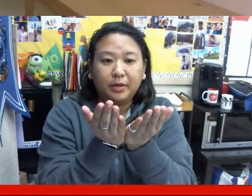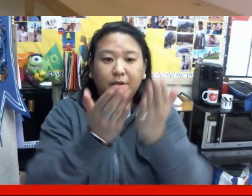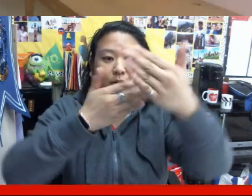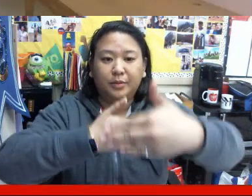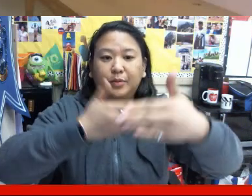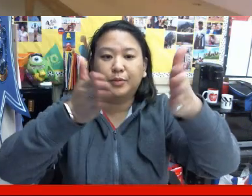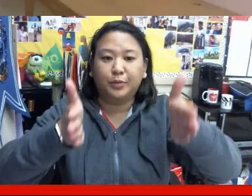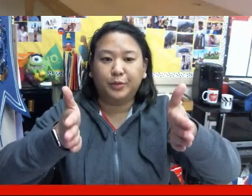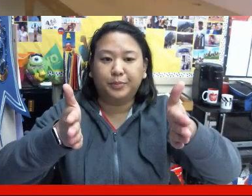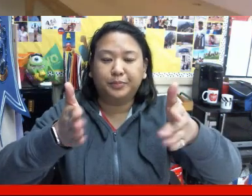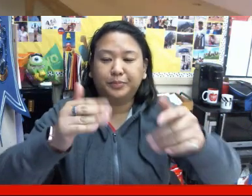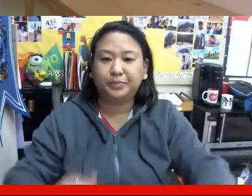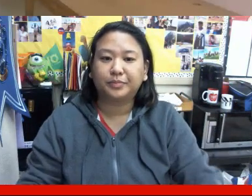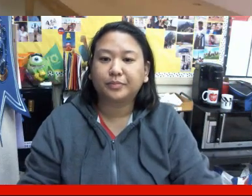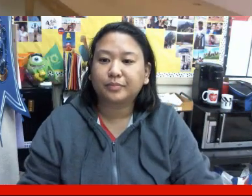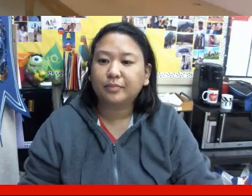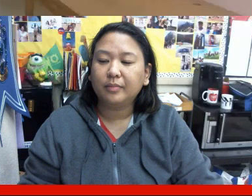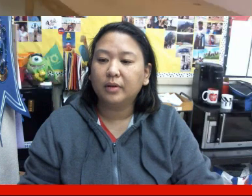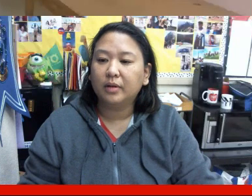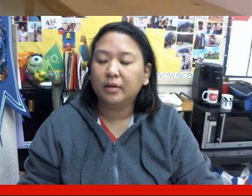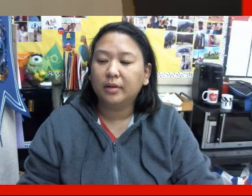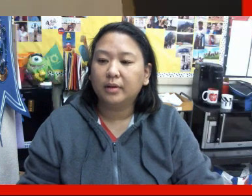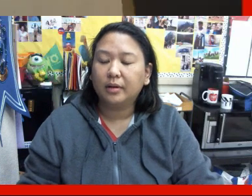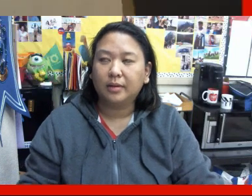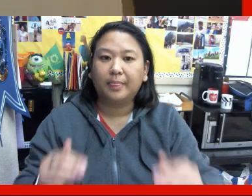The book room.